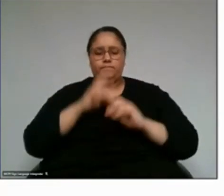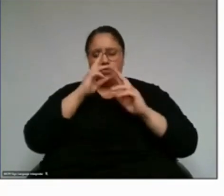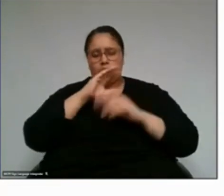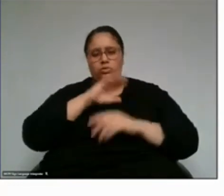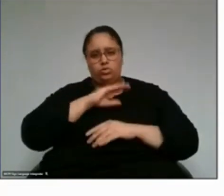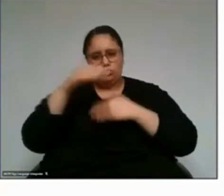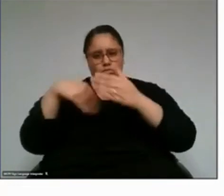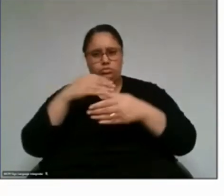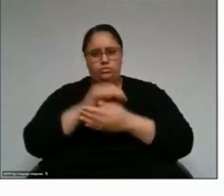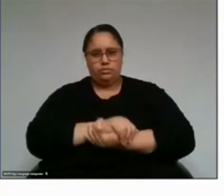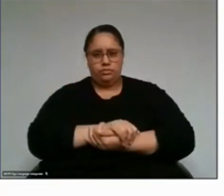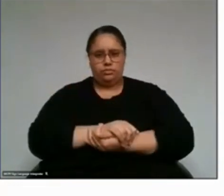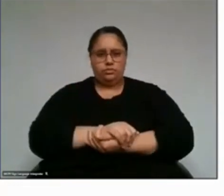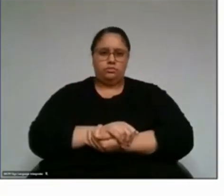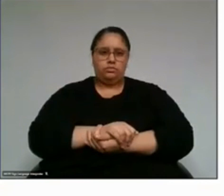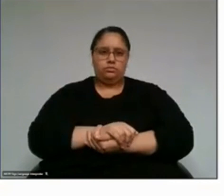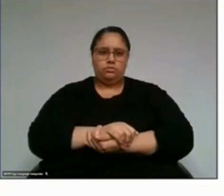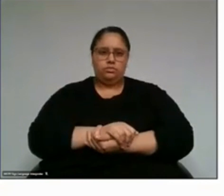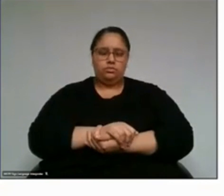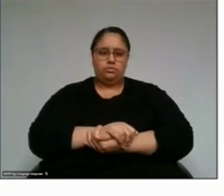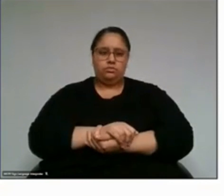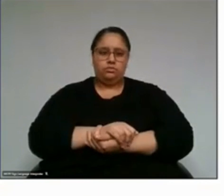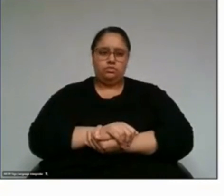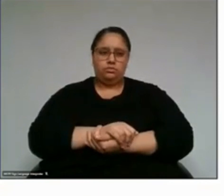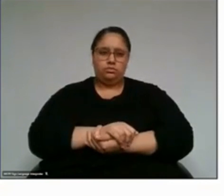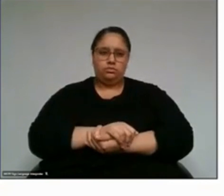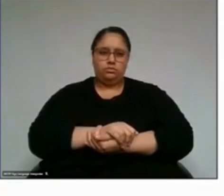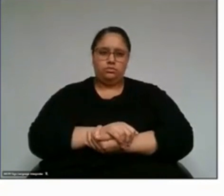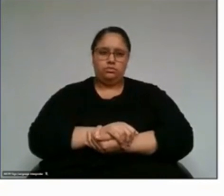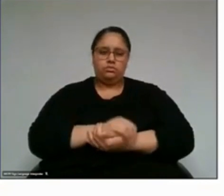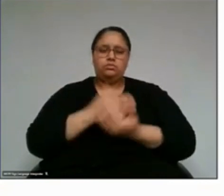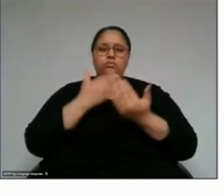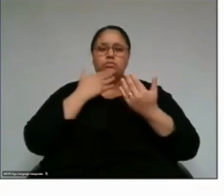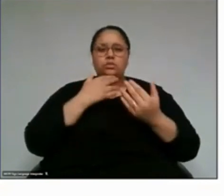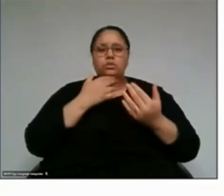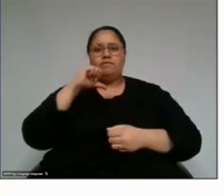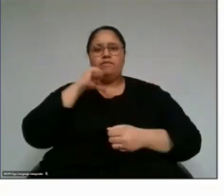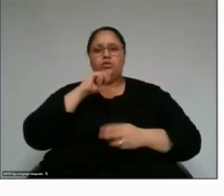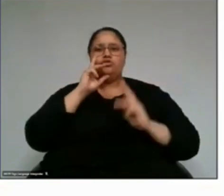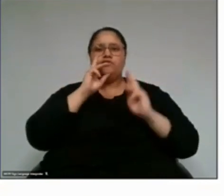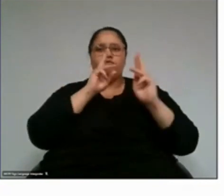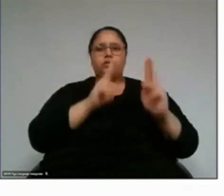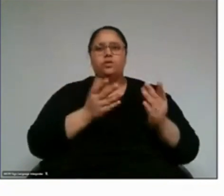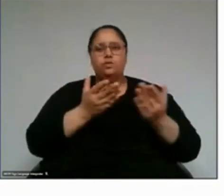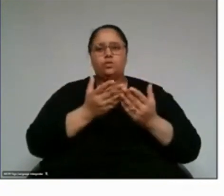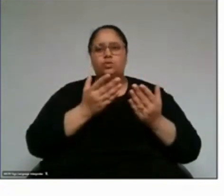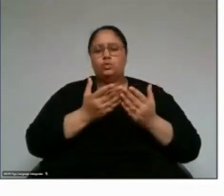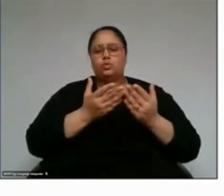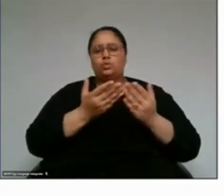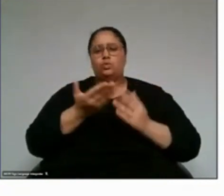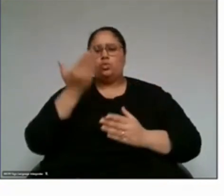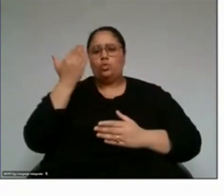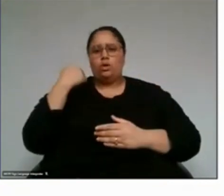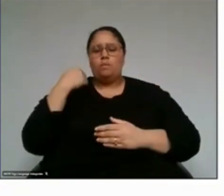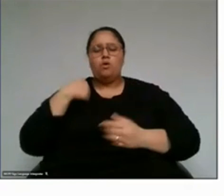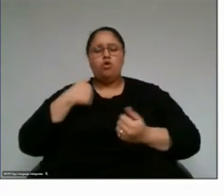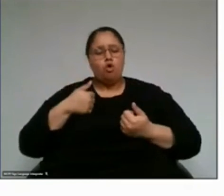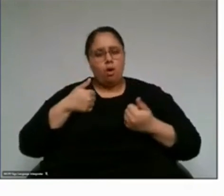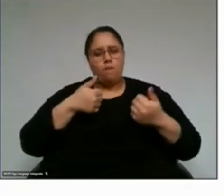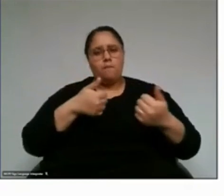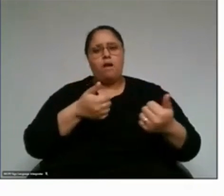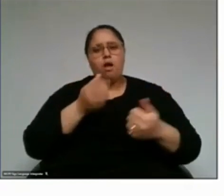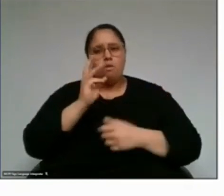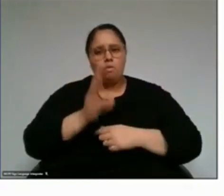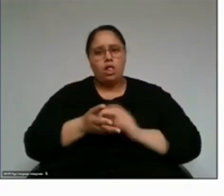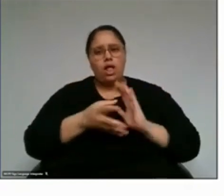may proceed. Thank you, Deputy Speaker. I had the privilege to visit the school not so long ago. I'll go back and